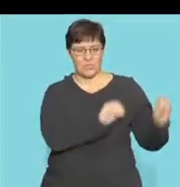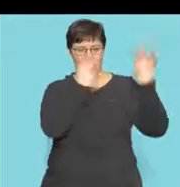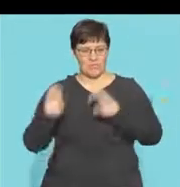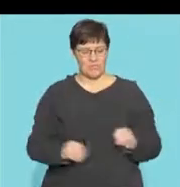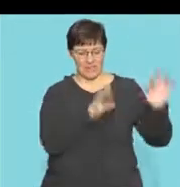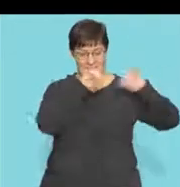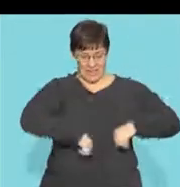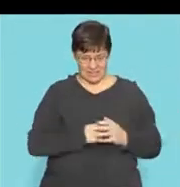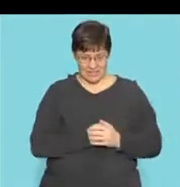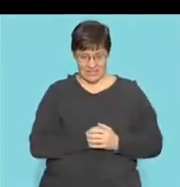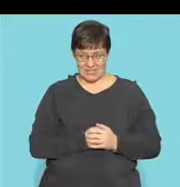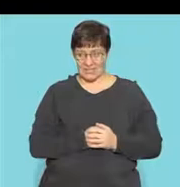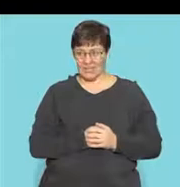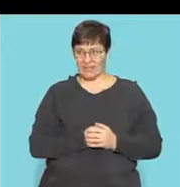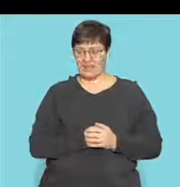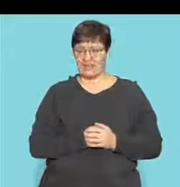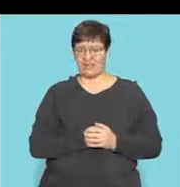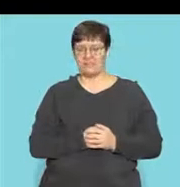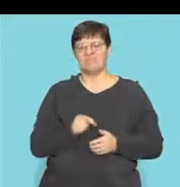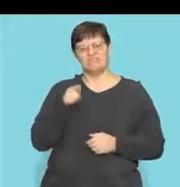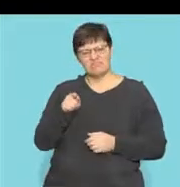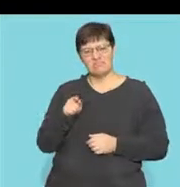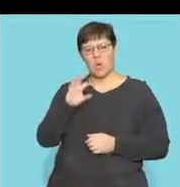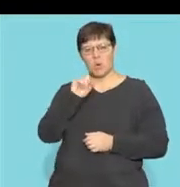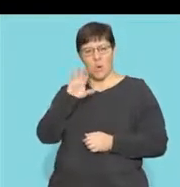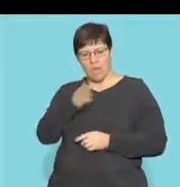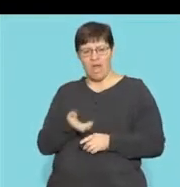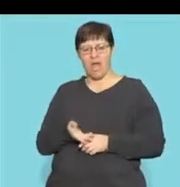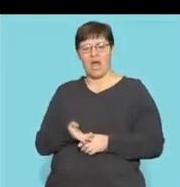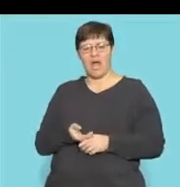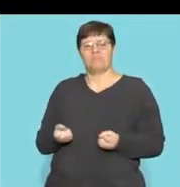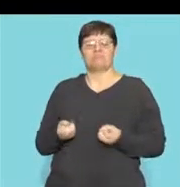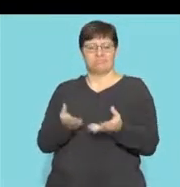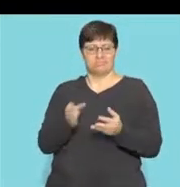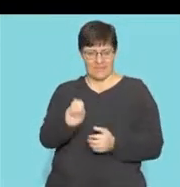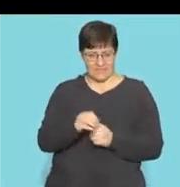at this electrode we're getting some copper being deposited.